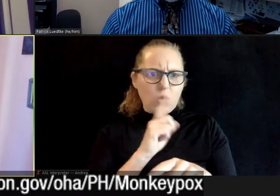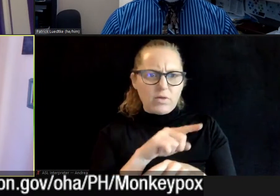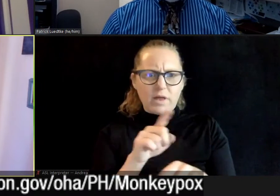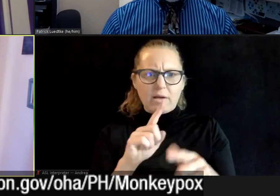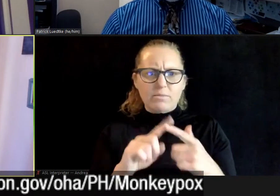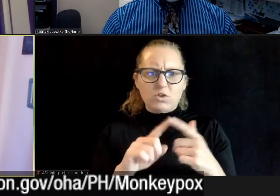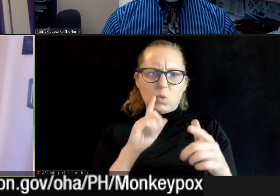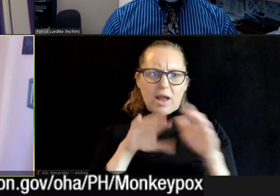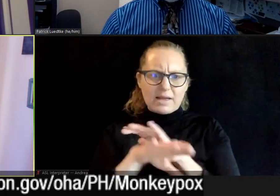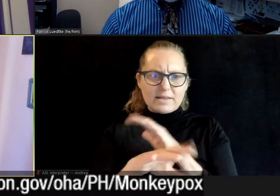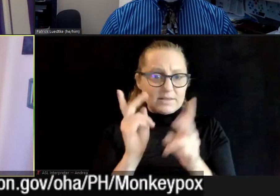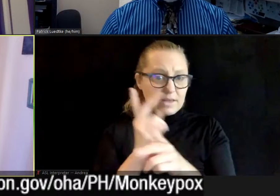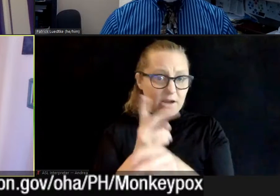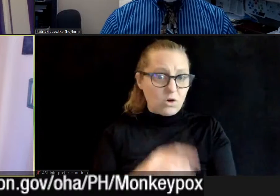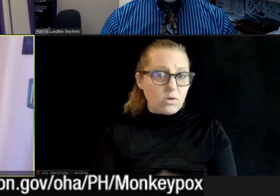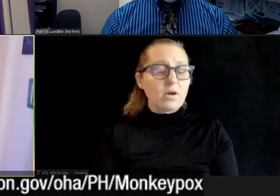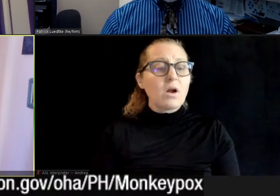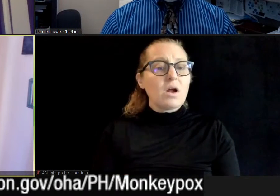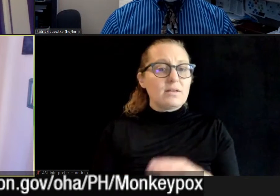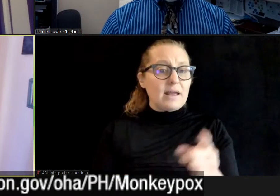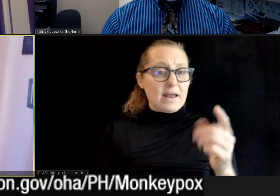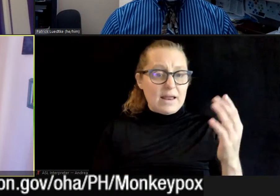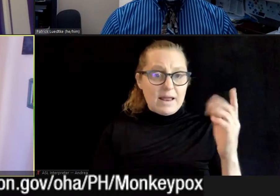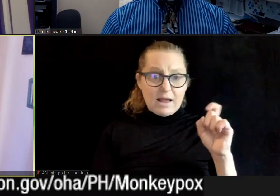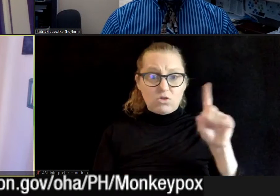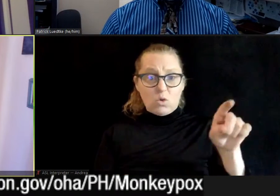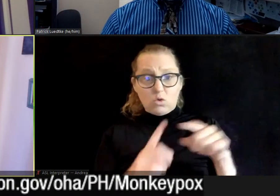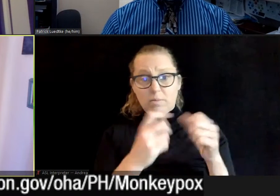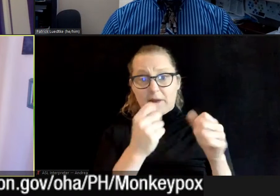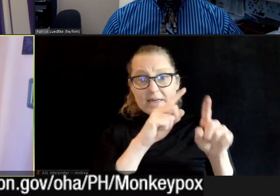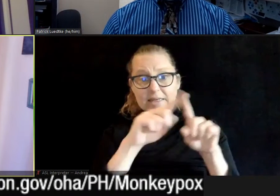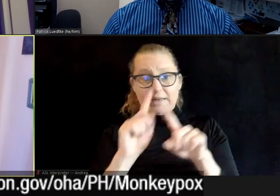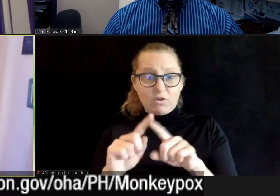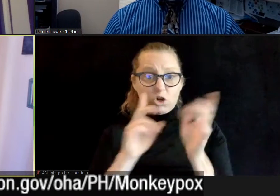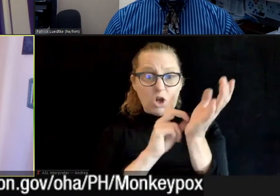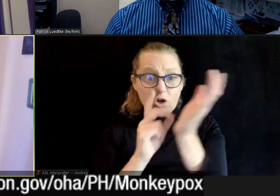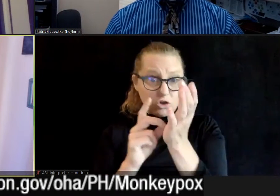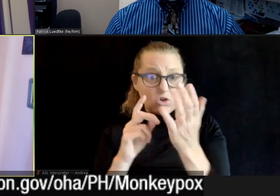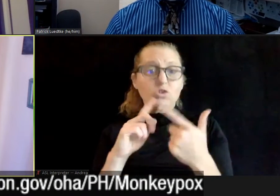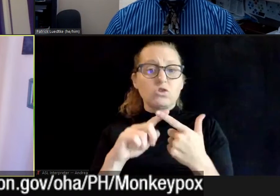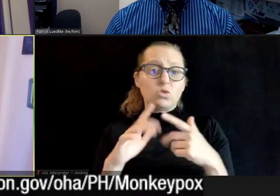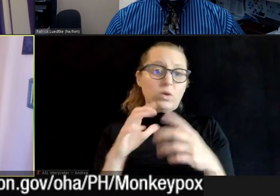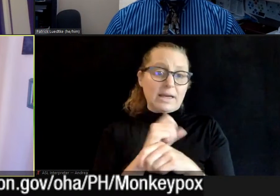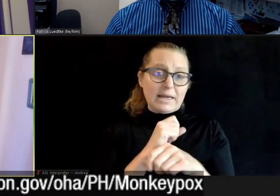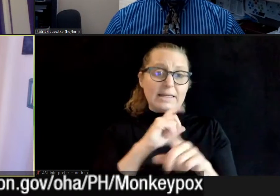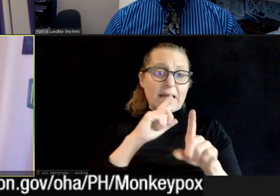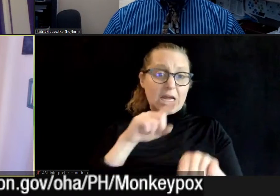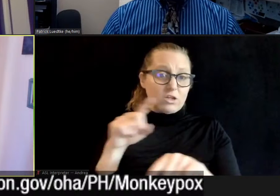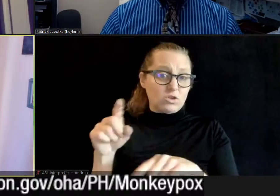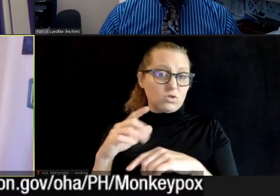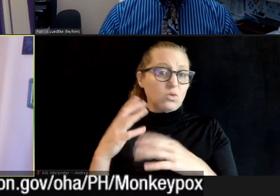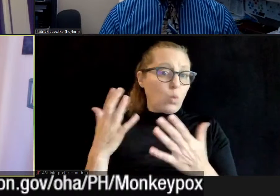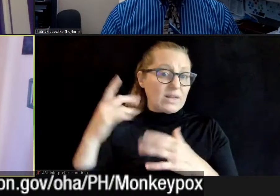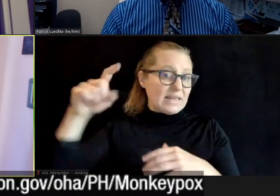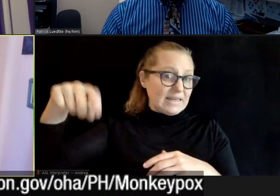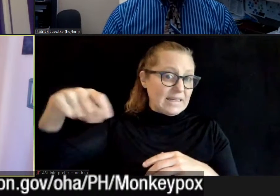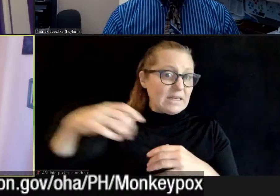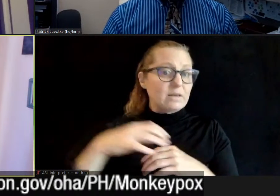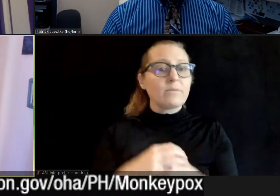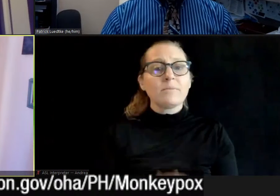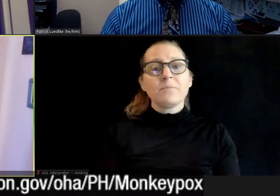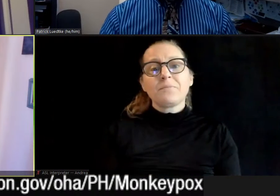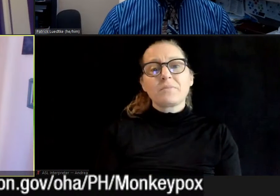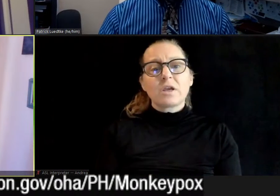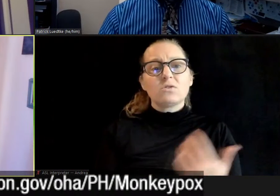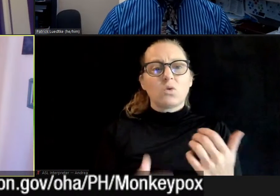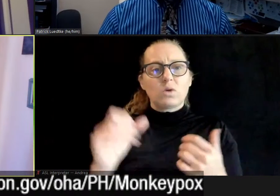to access care. They had to go to multiple different providers to get the answers that they needed.